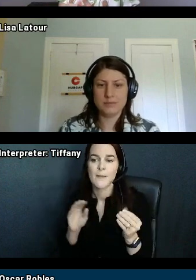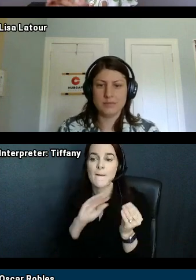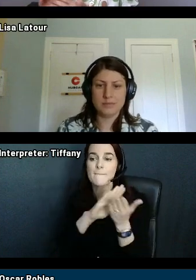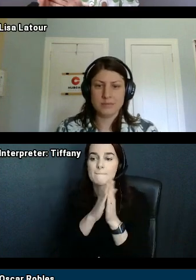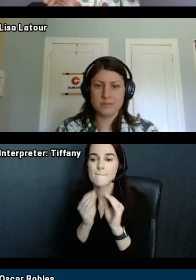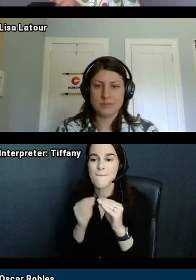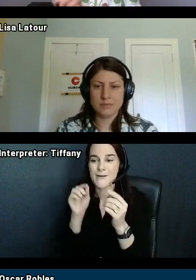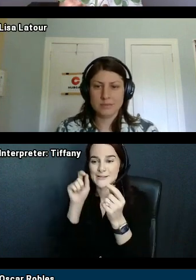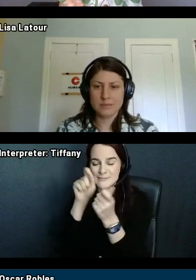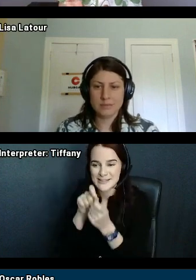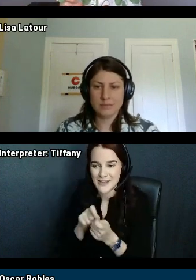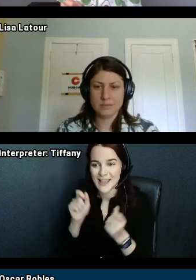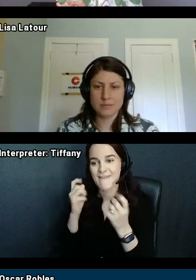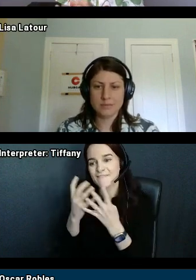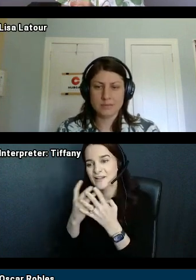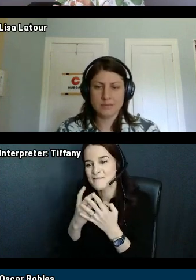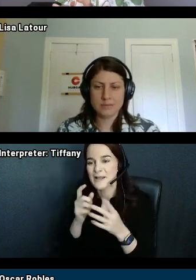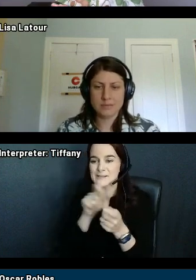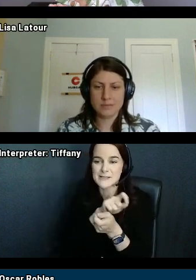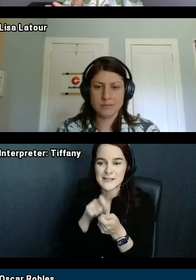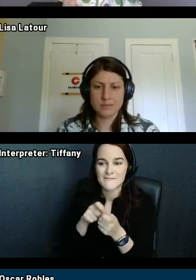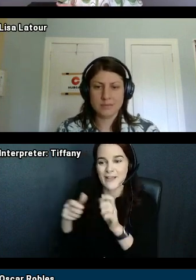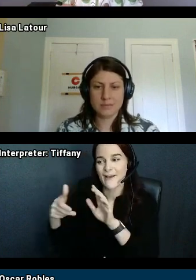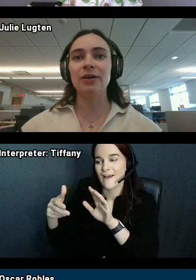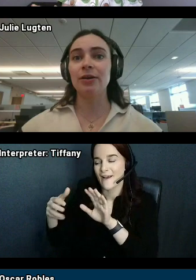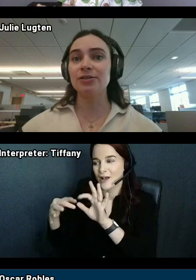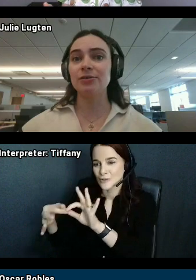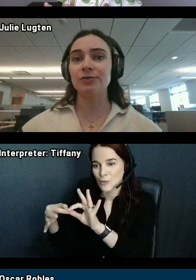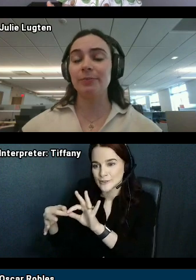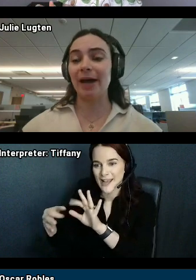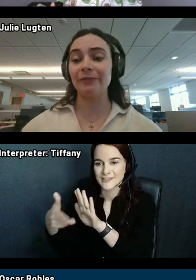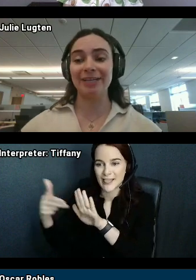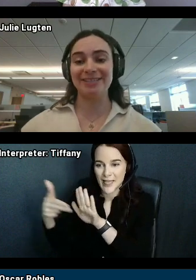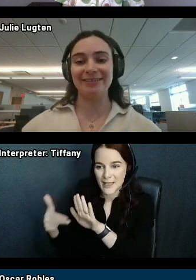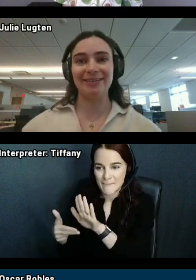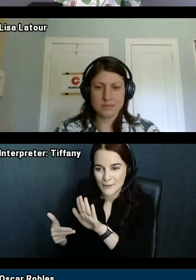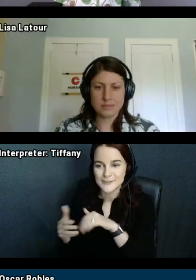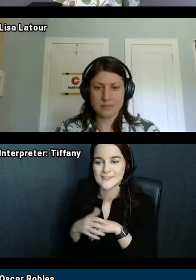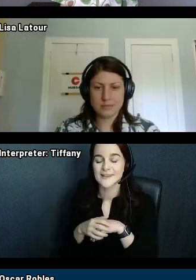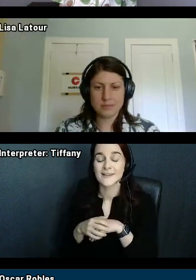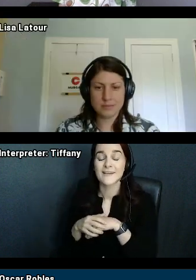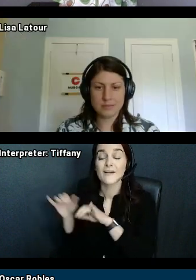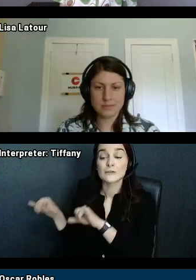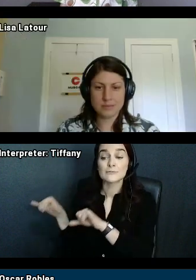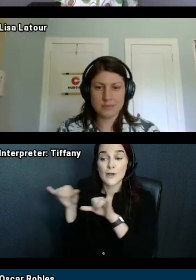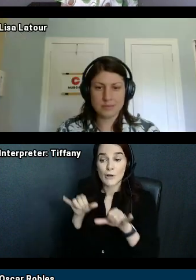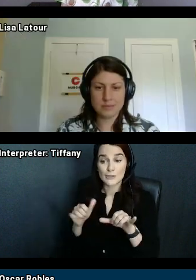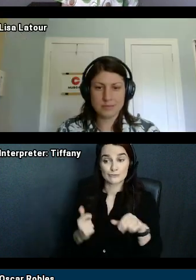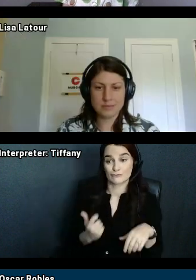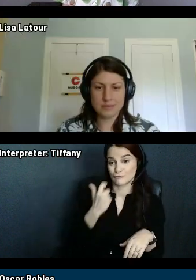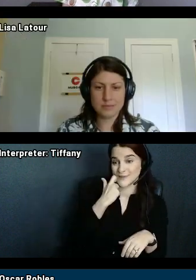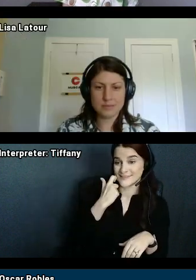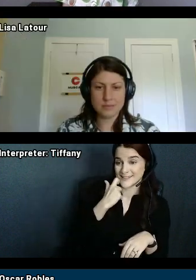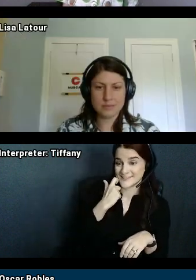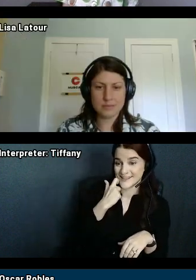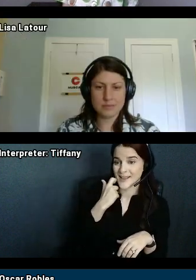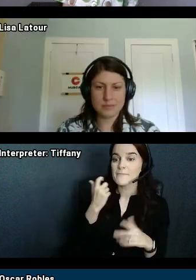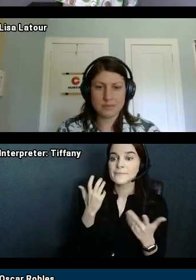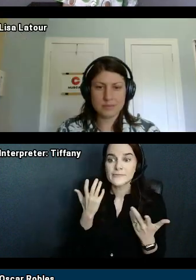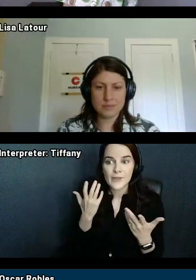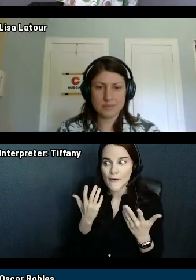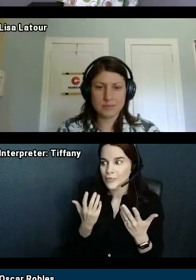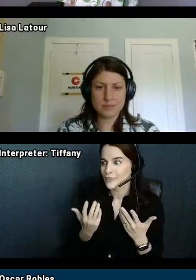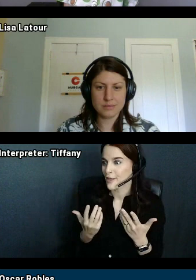filter by certain association labels, and you can also do it by recency. So if you want that to pull from the